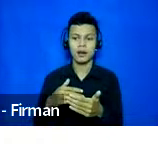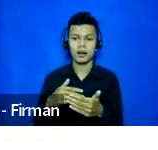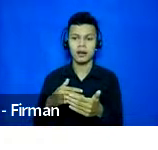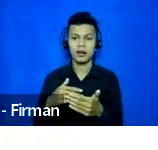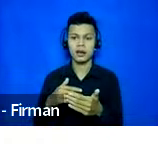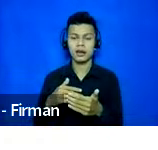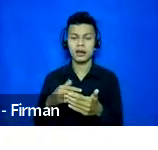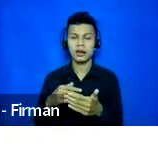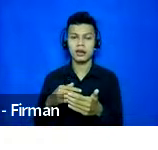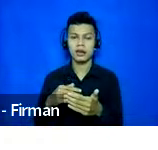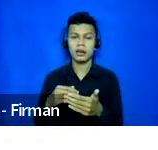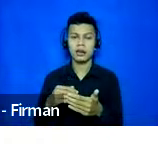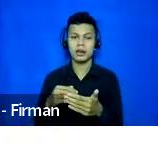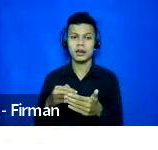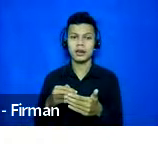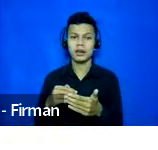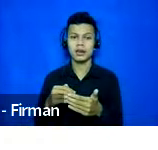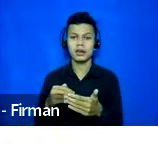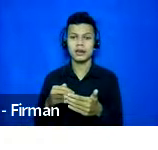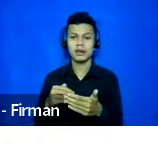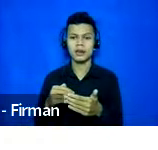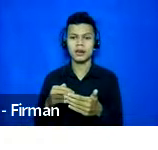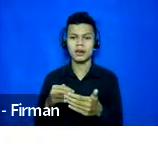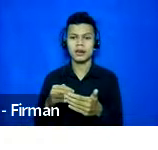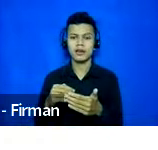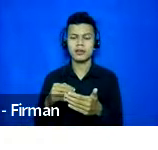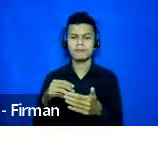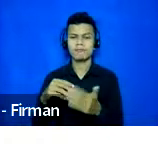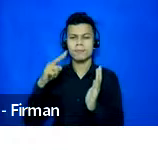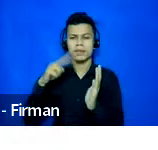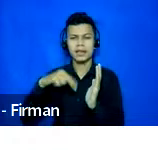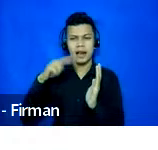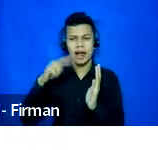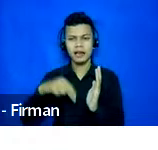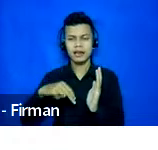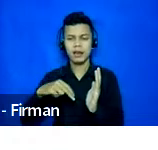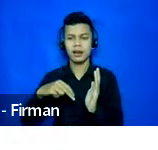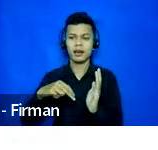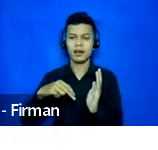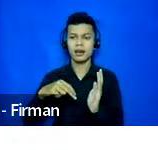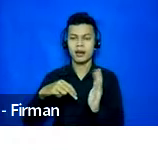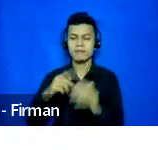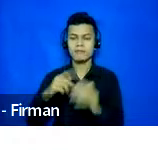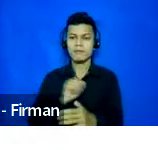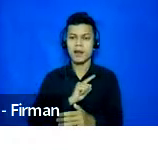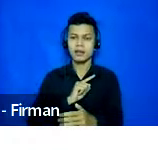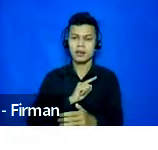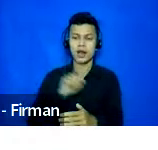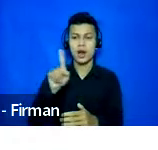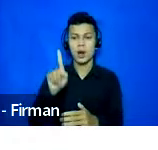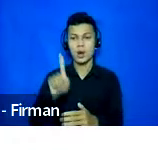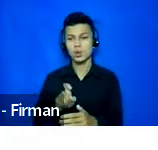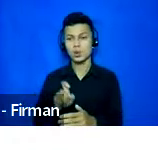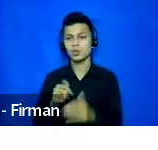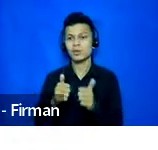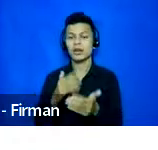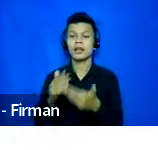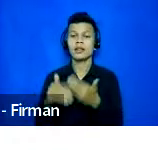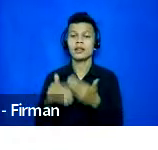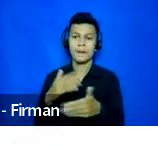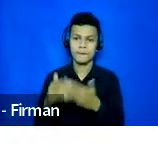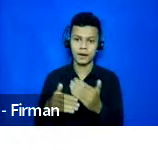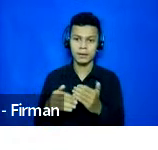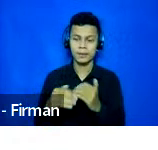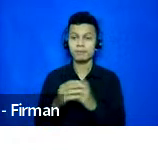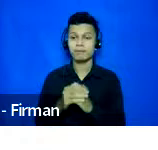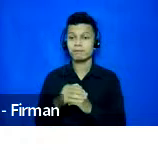critical judgment can be utilized. And then next